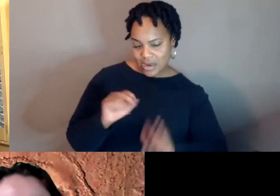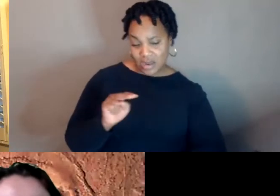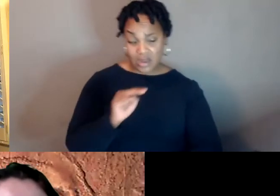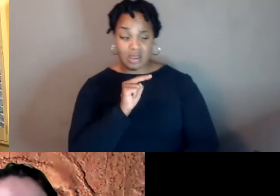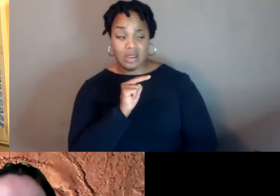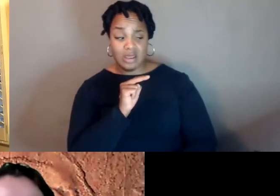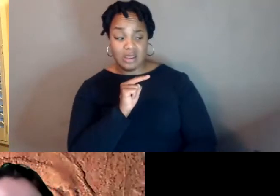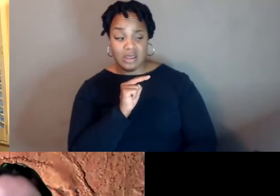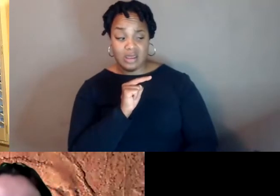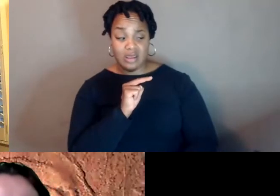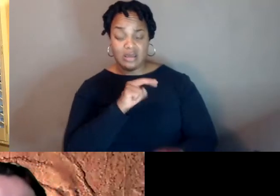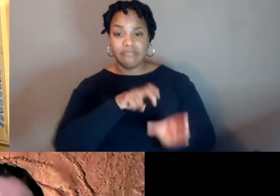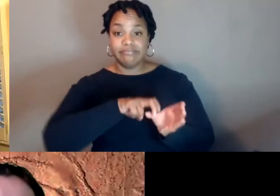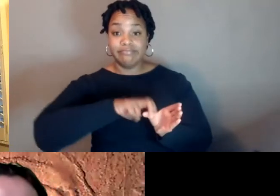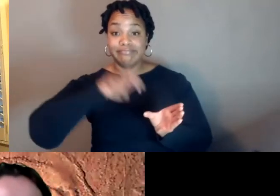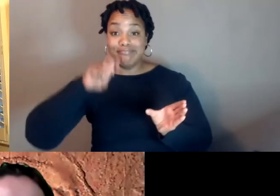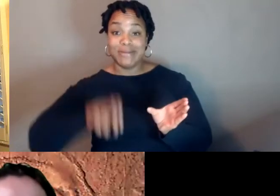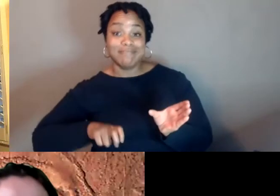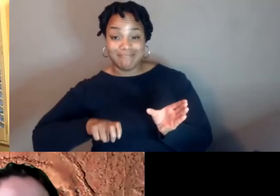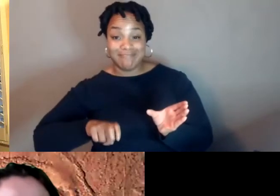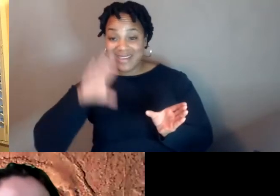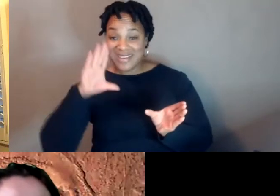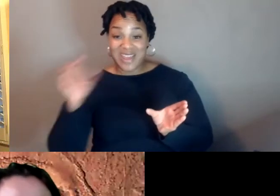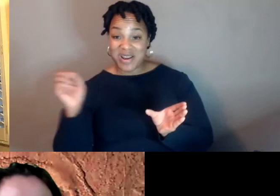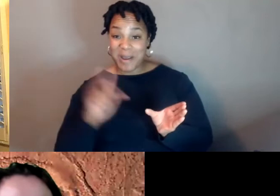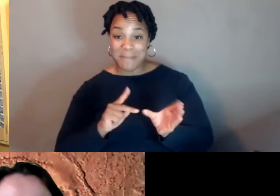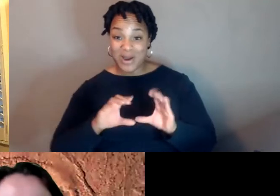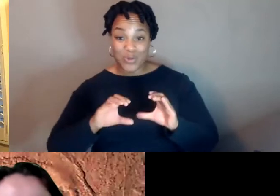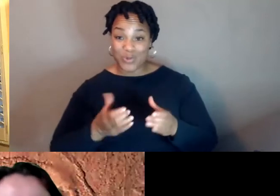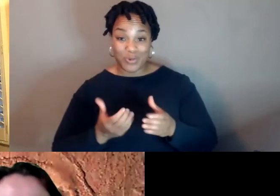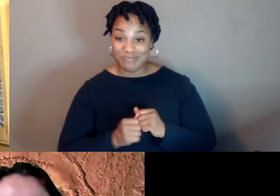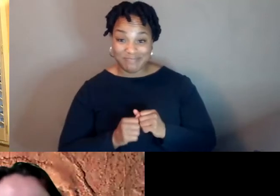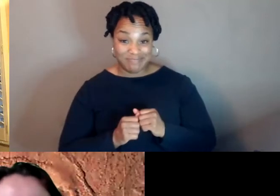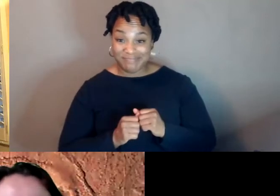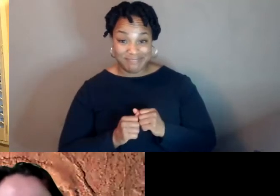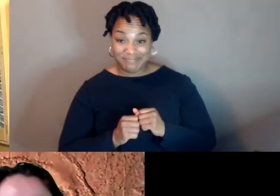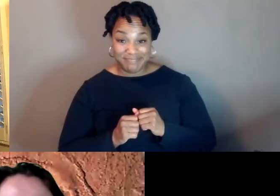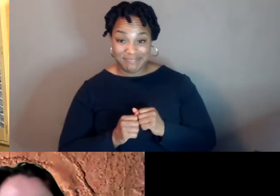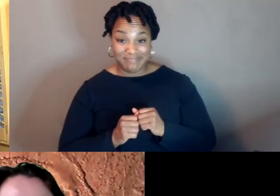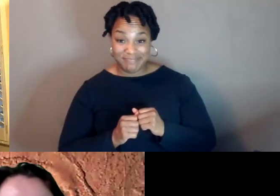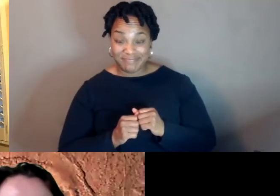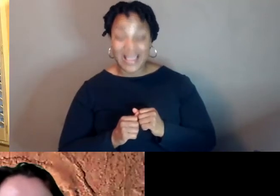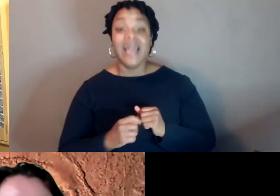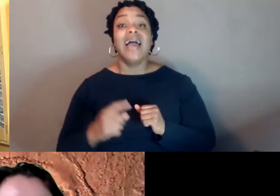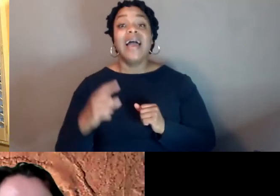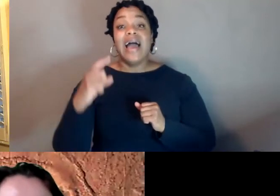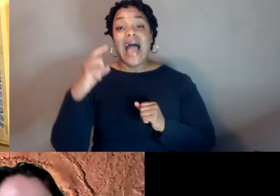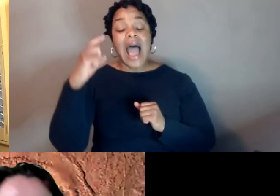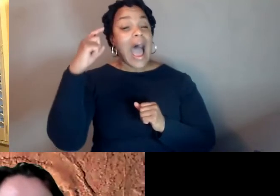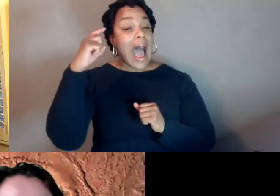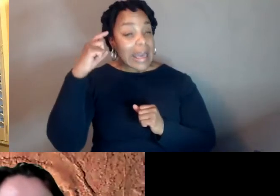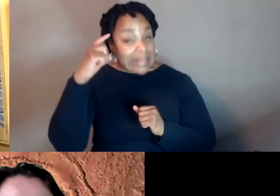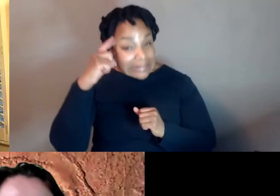again. Oh. And I think she saw an emerging leadership role for